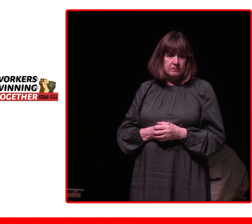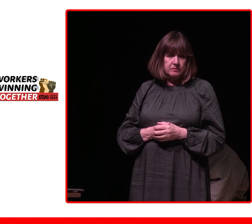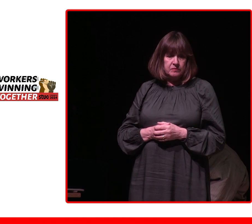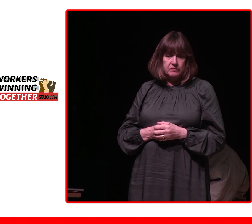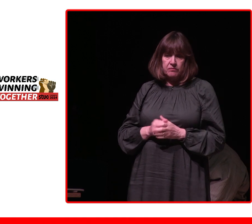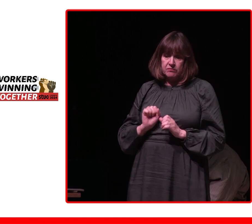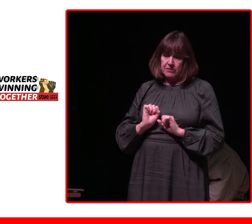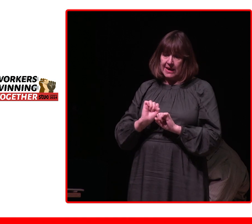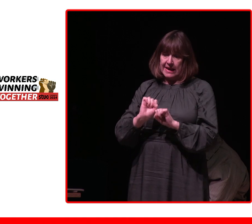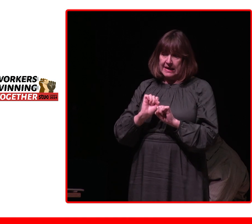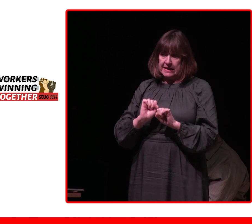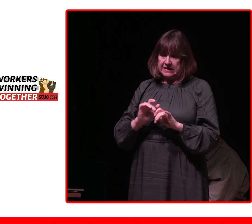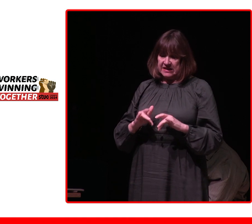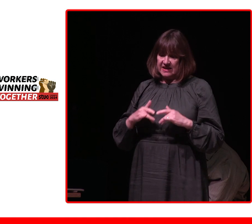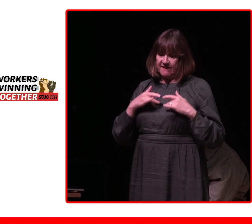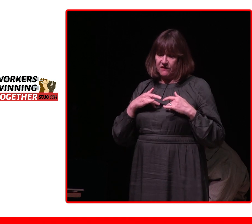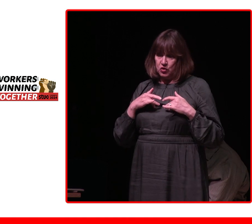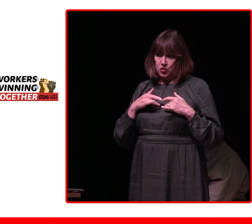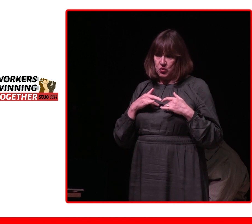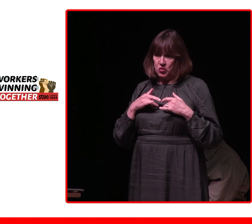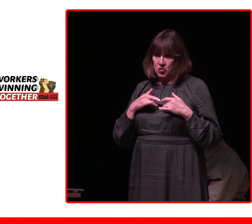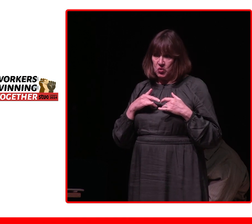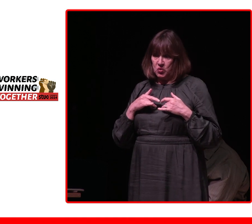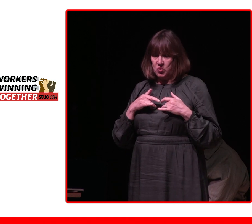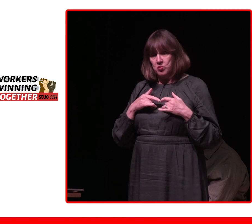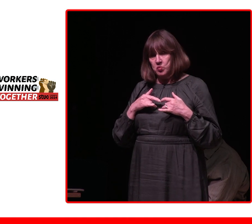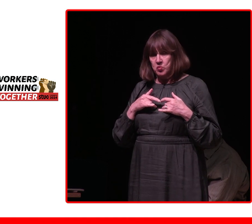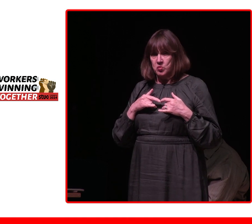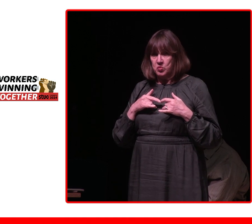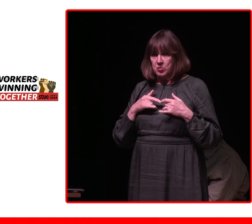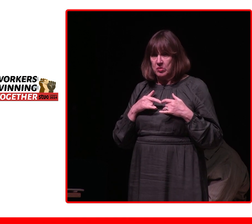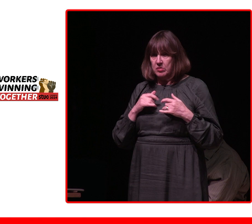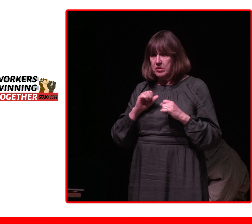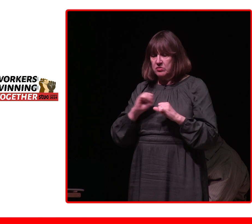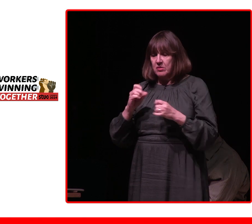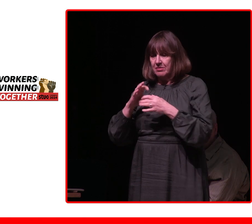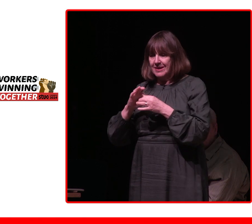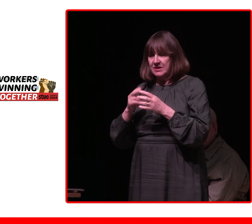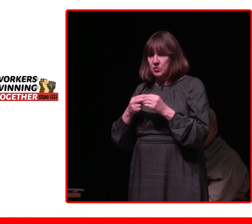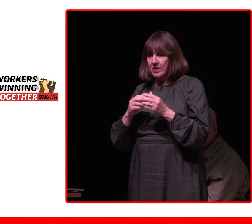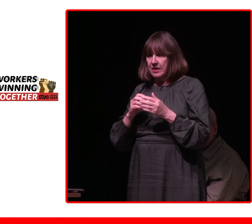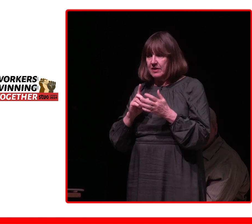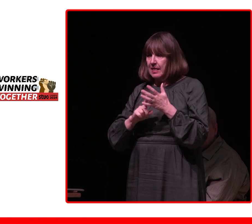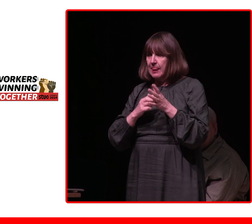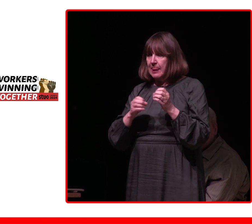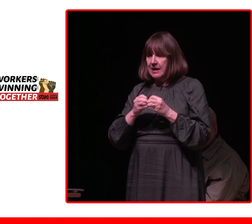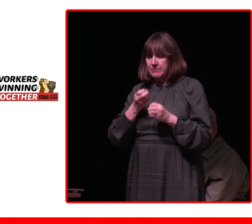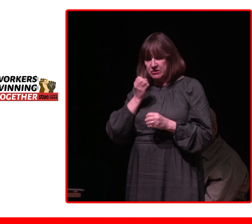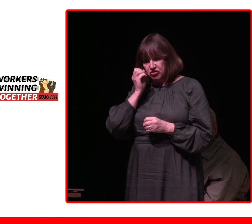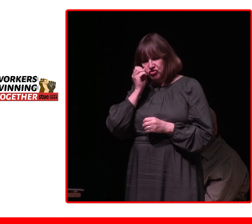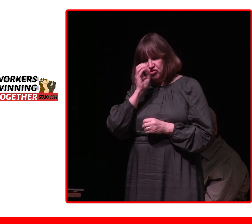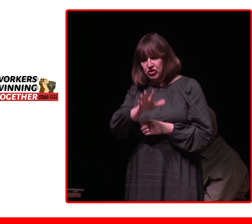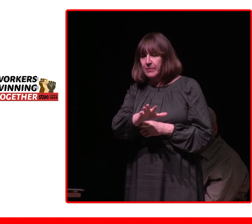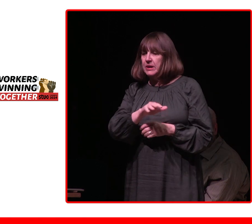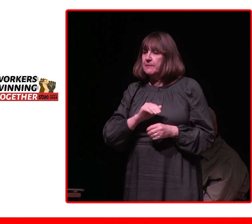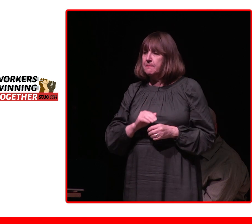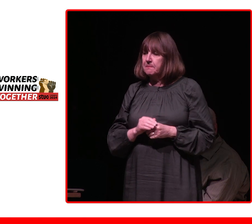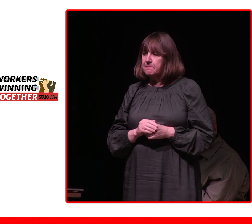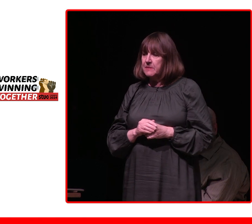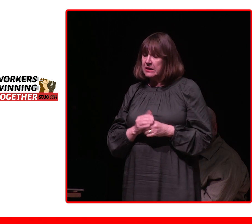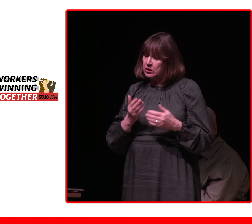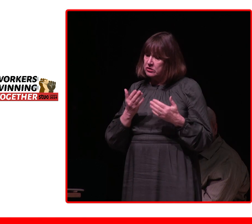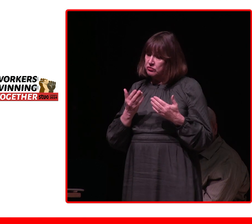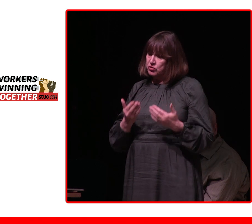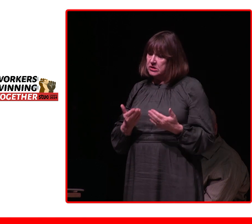His views are more akin to Likud than Labour. Shame on him. Congress, today